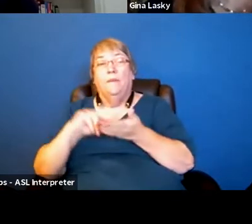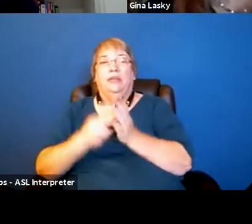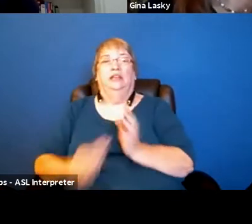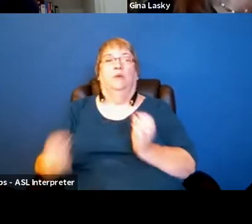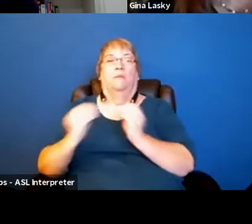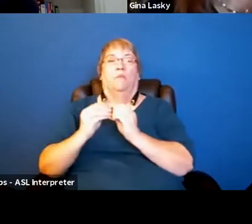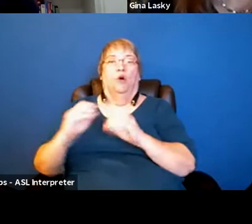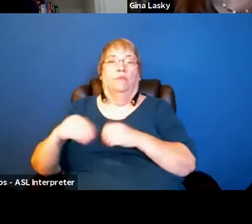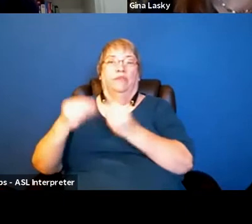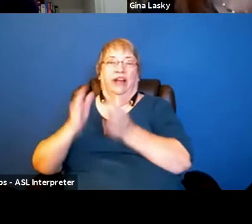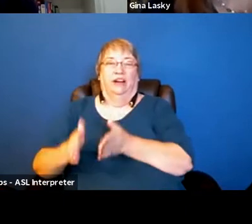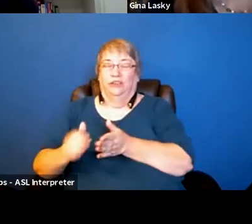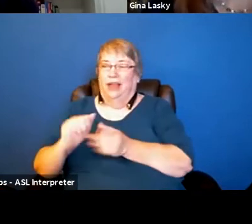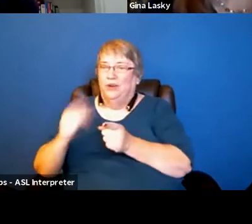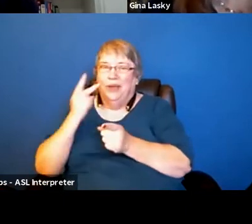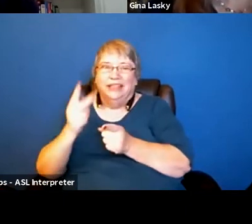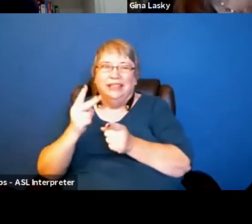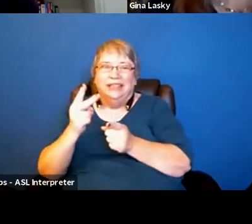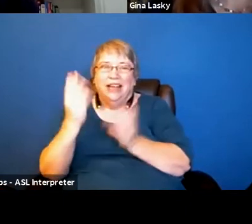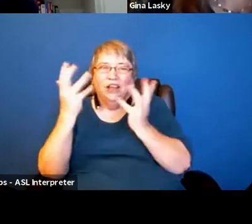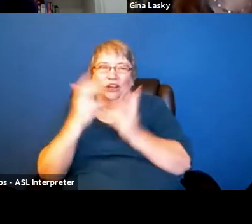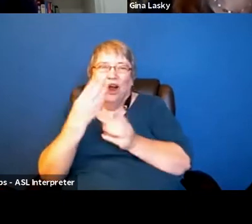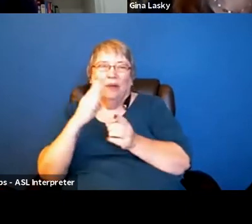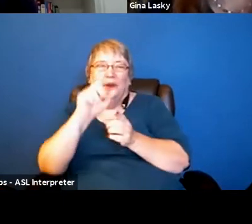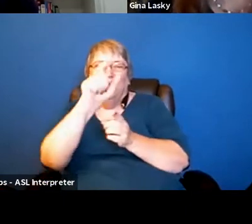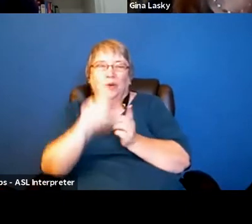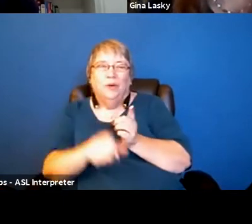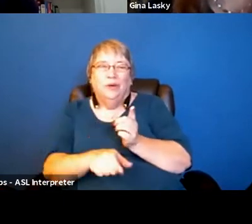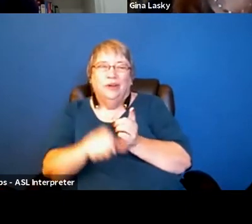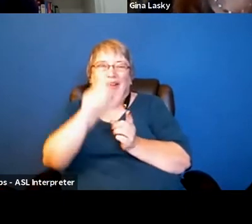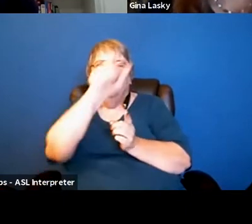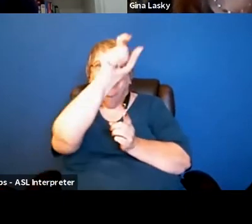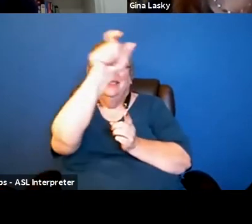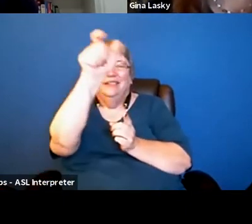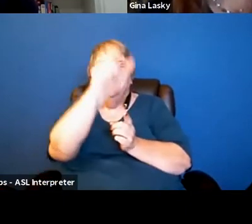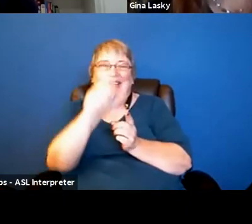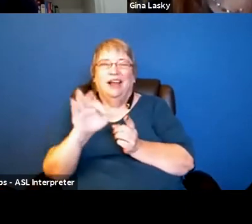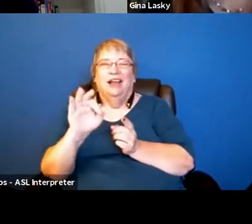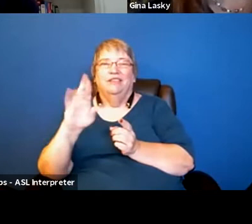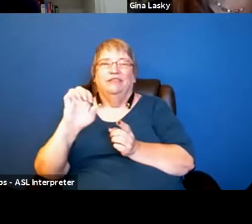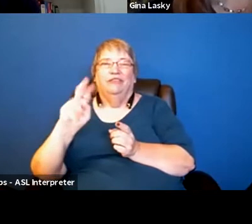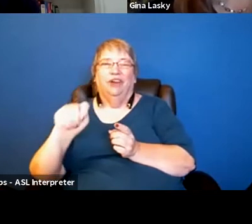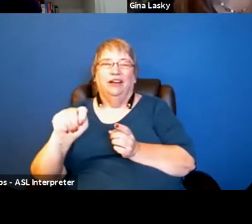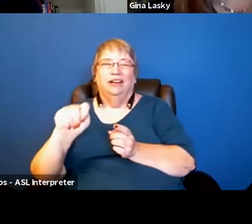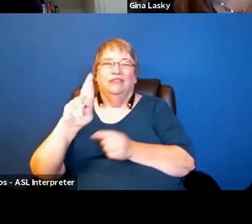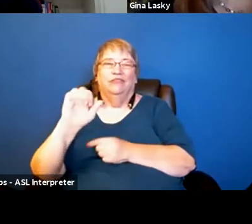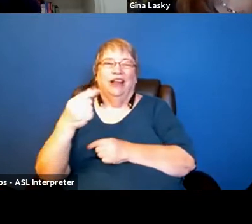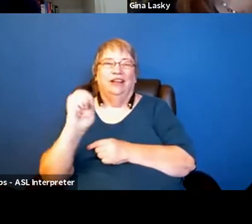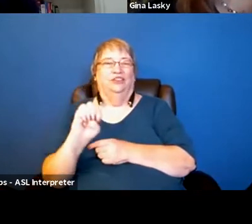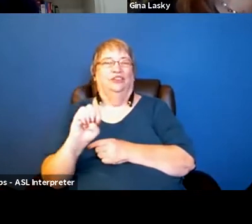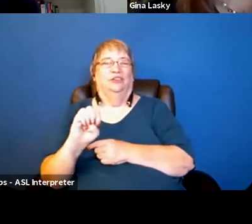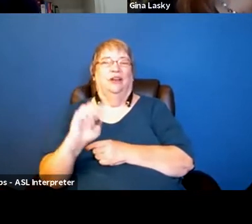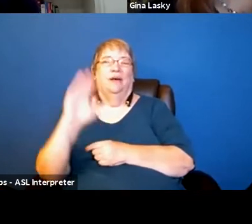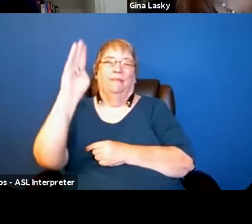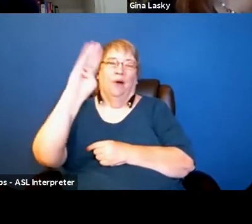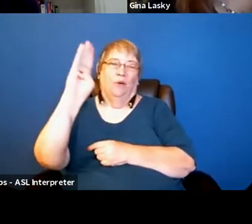includes counties, as you can see, primarily along the Front Range. So Larimer County, Boulder County, Jefferson County,